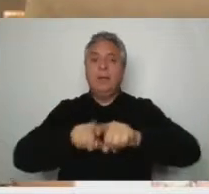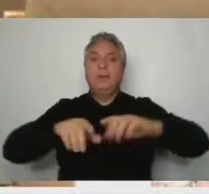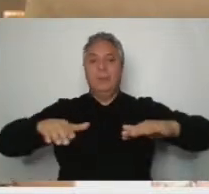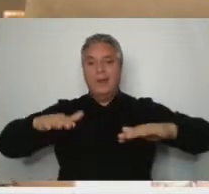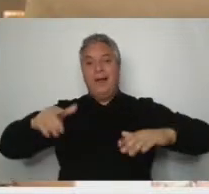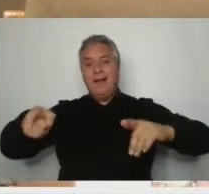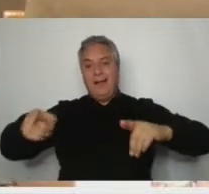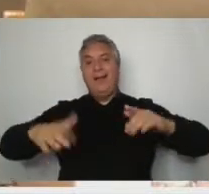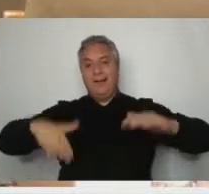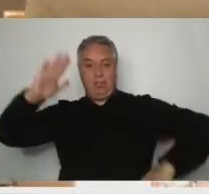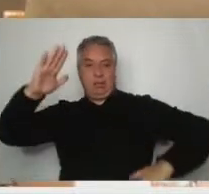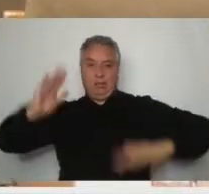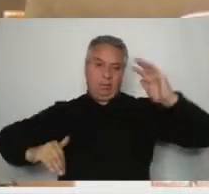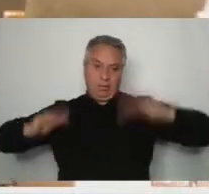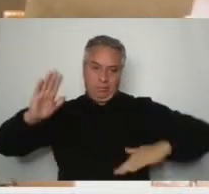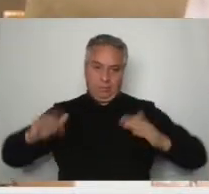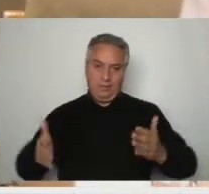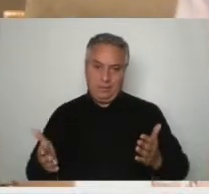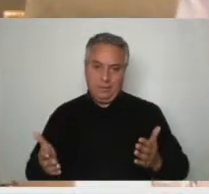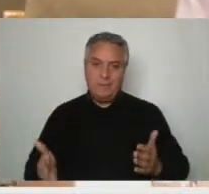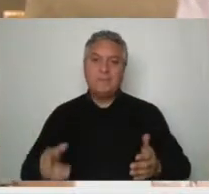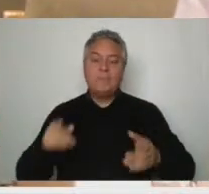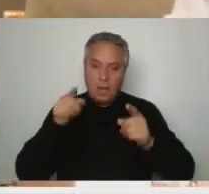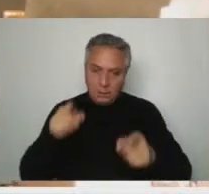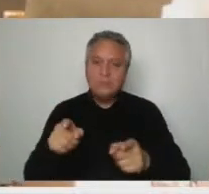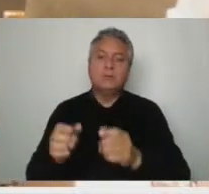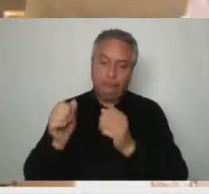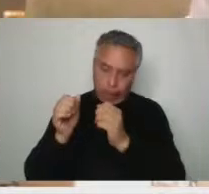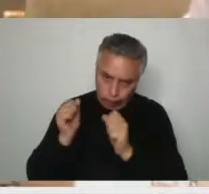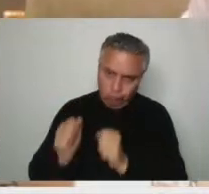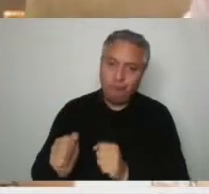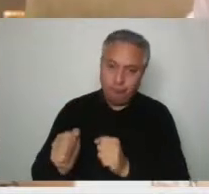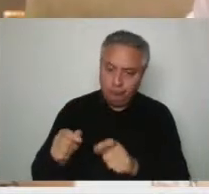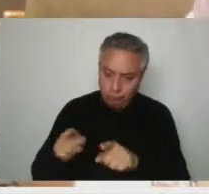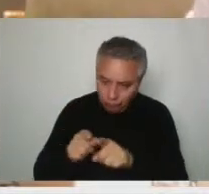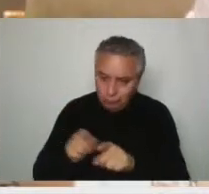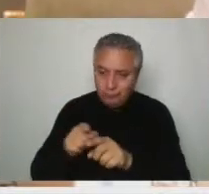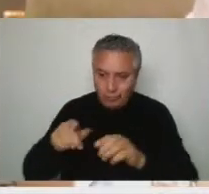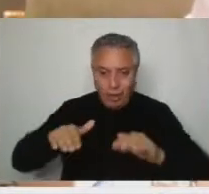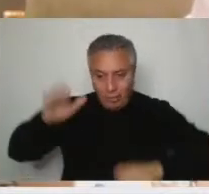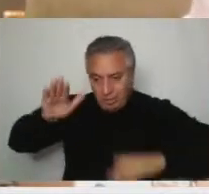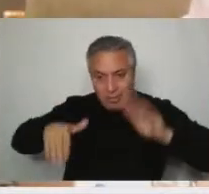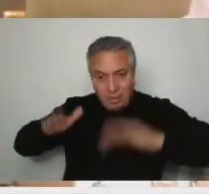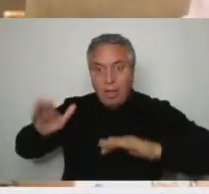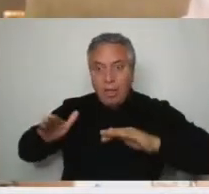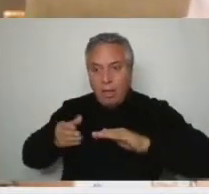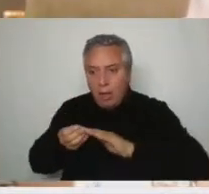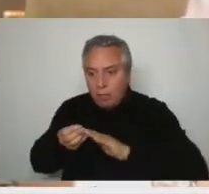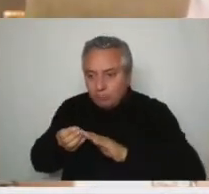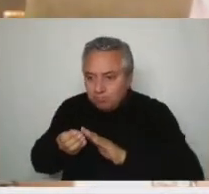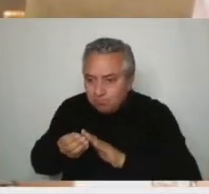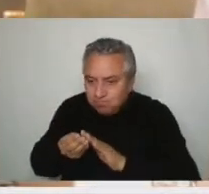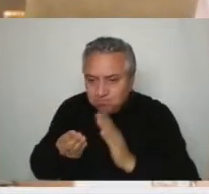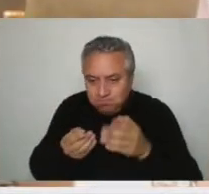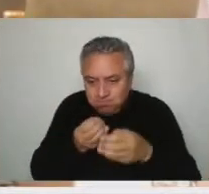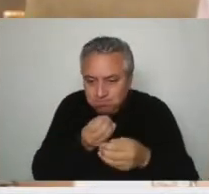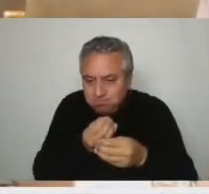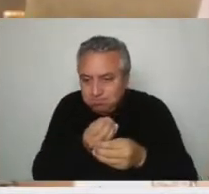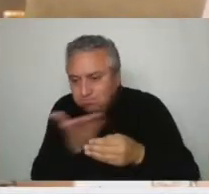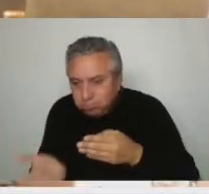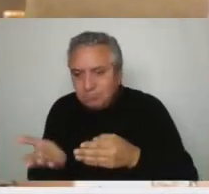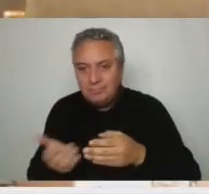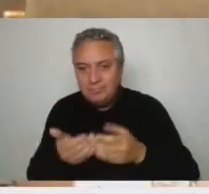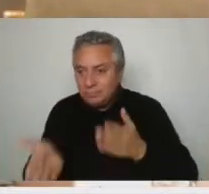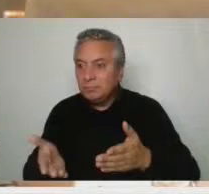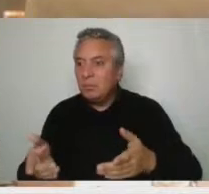our efforts, inequality can seep into any of these aspects that I've mentioned, and if it's